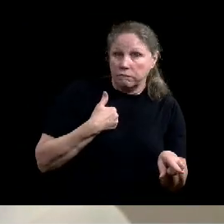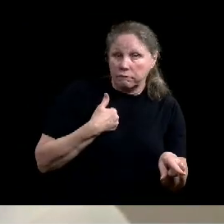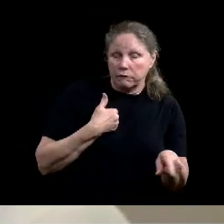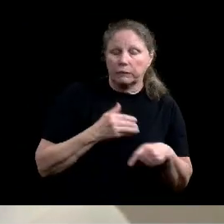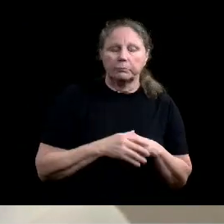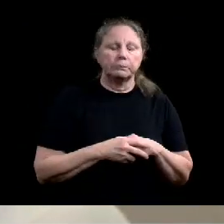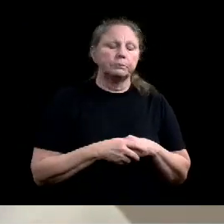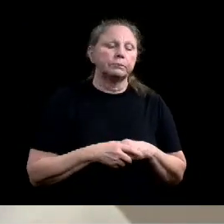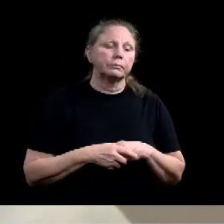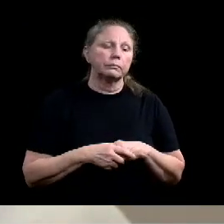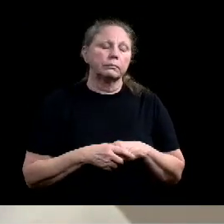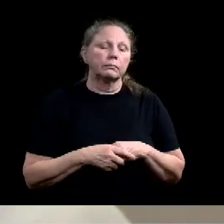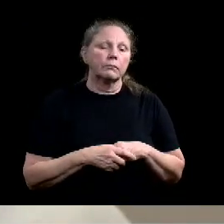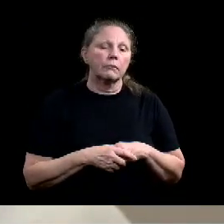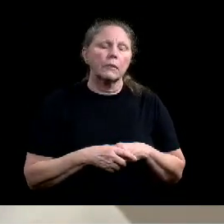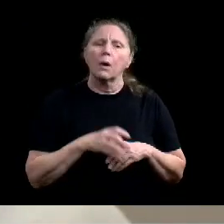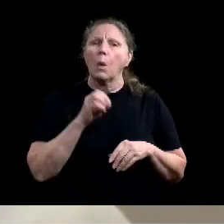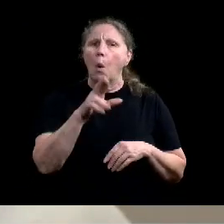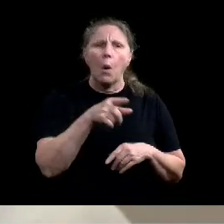exposure?